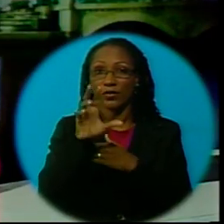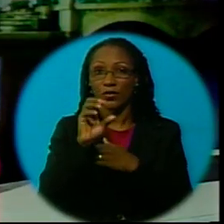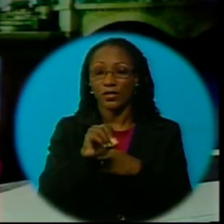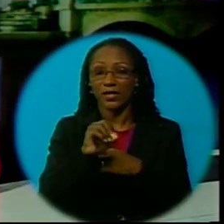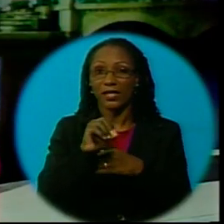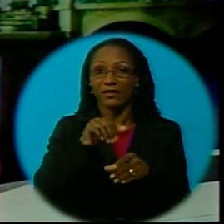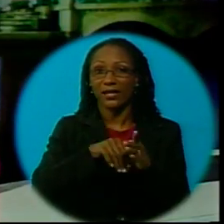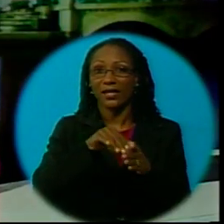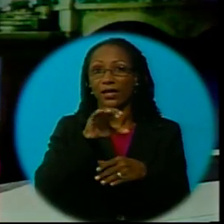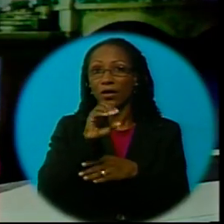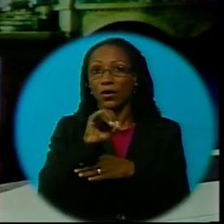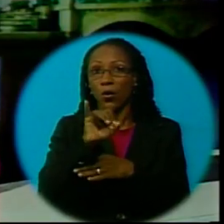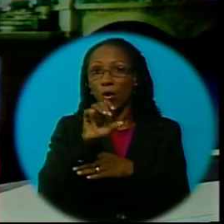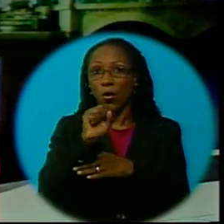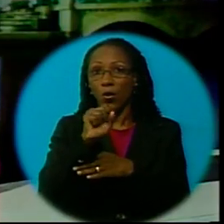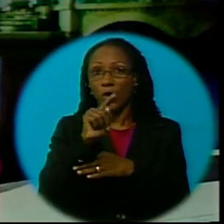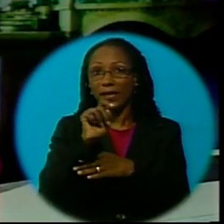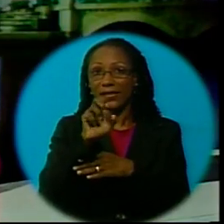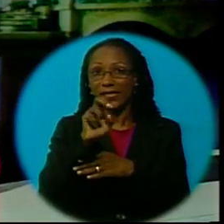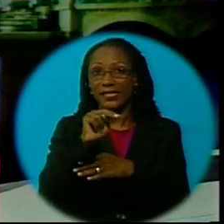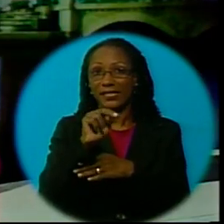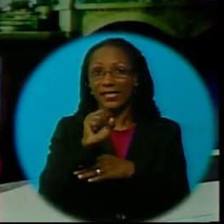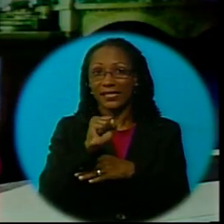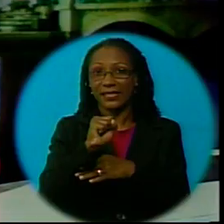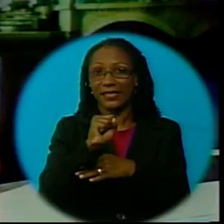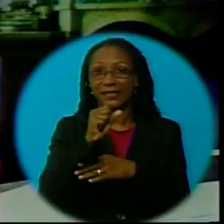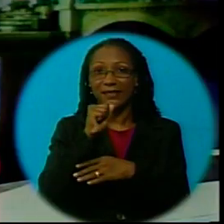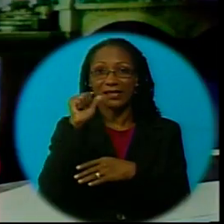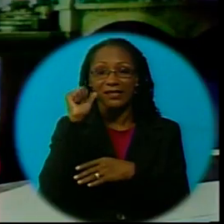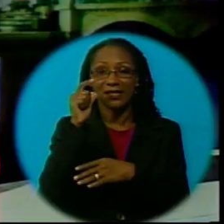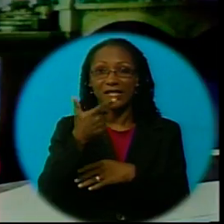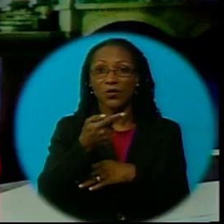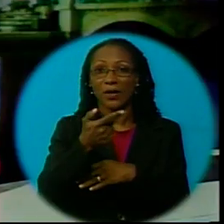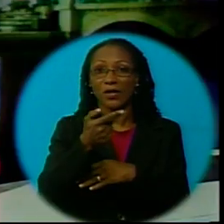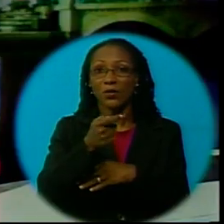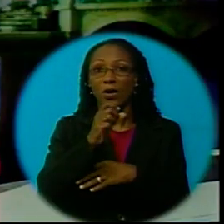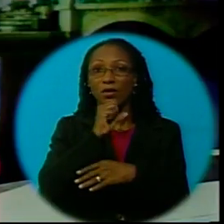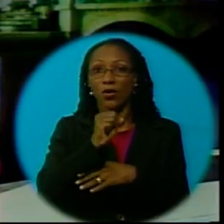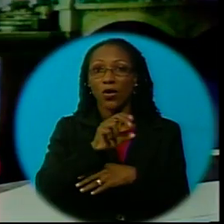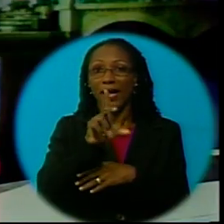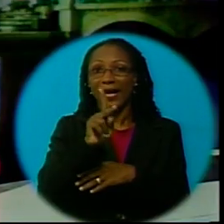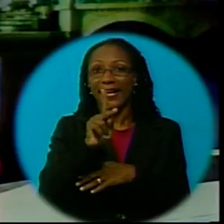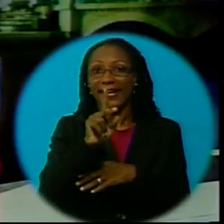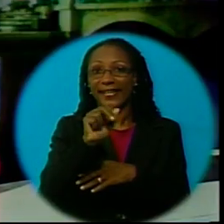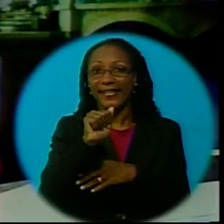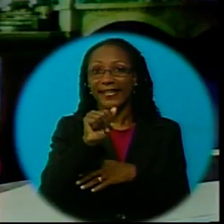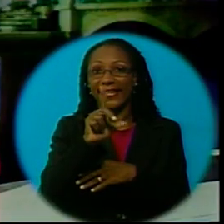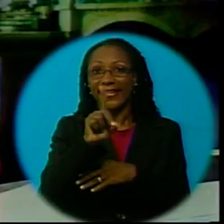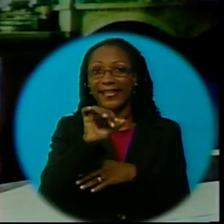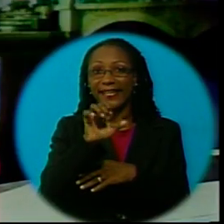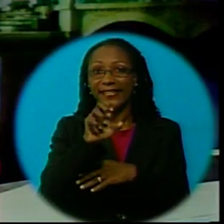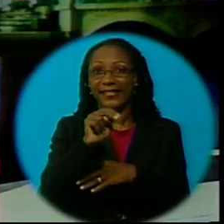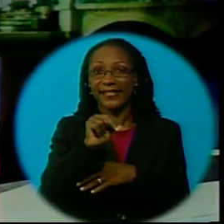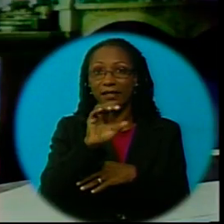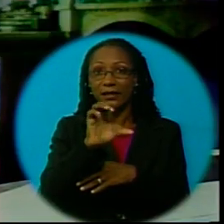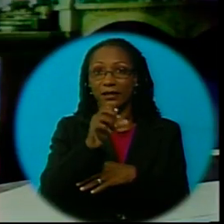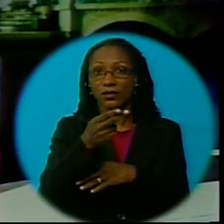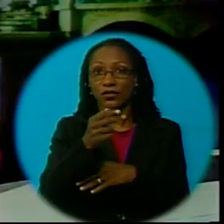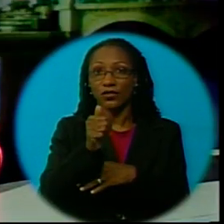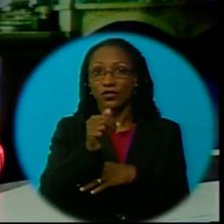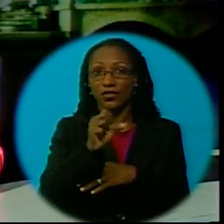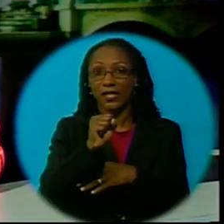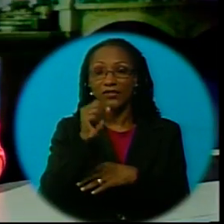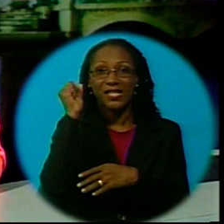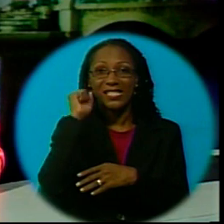further details about this second suspect. Yesterday, 21-year-old Cadian Romaine Chase of Silver Hill,